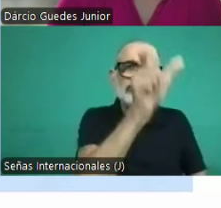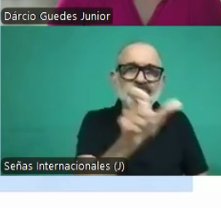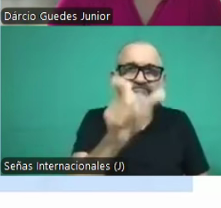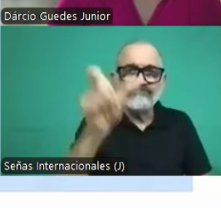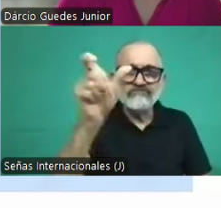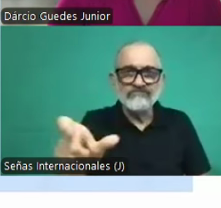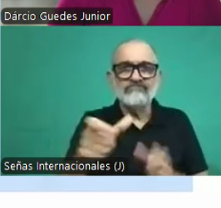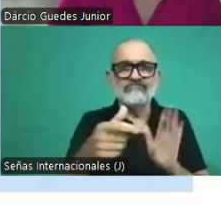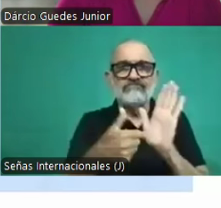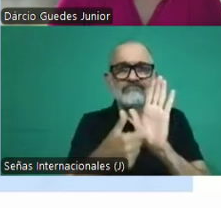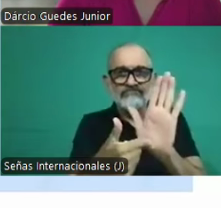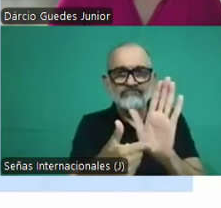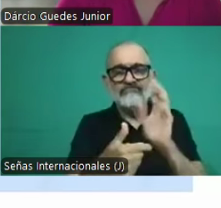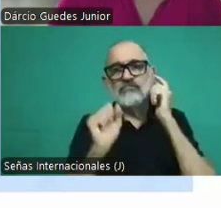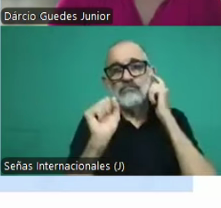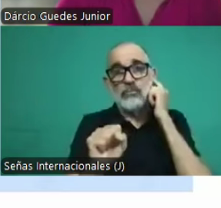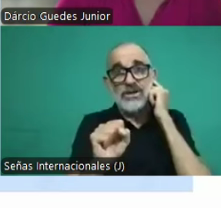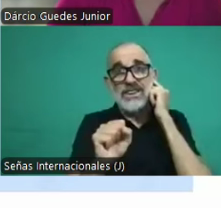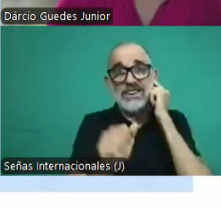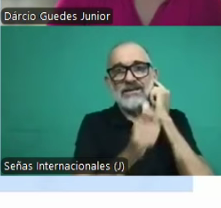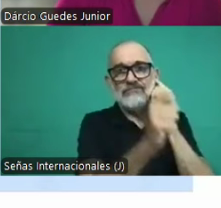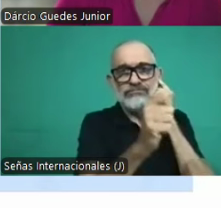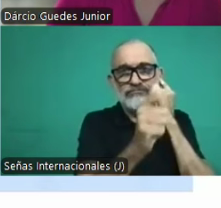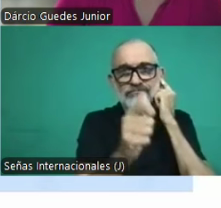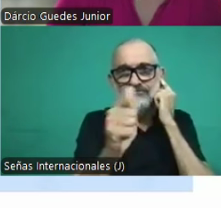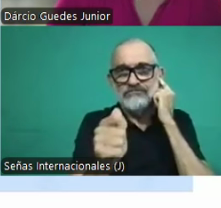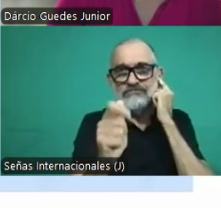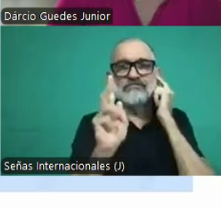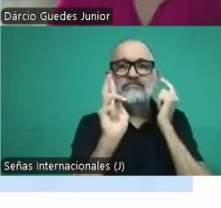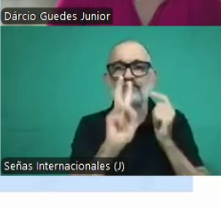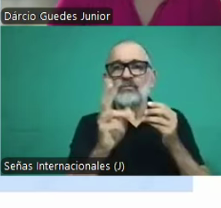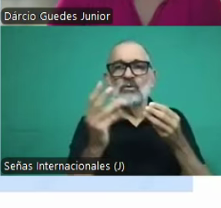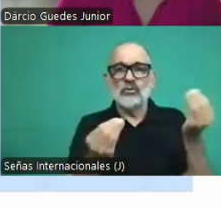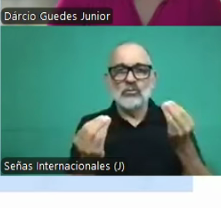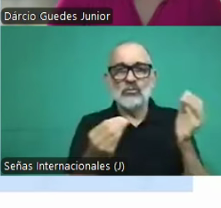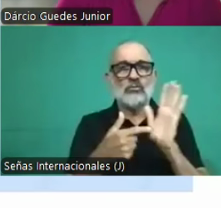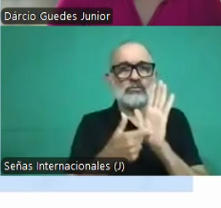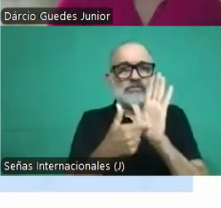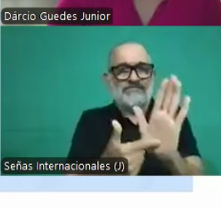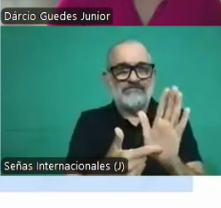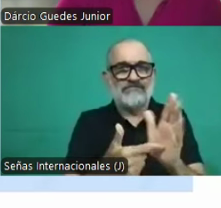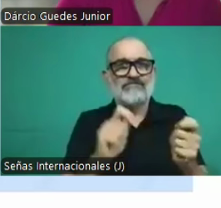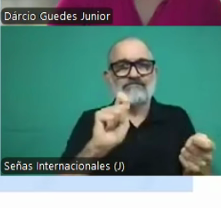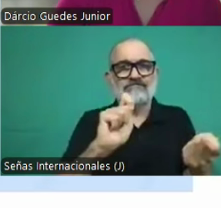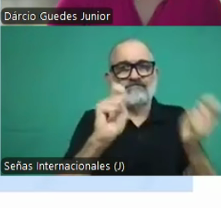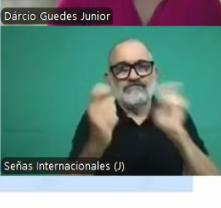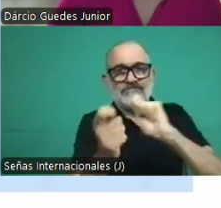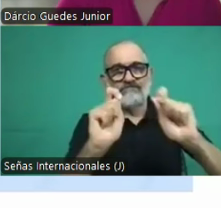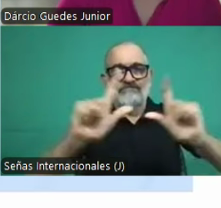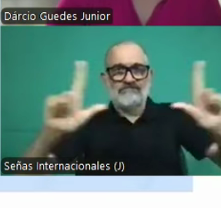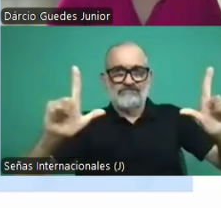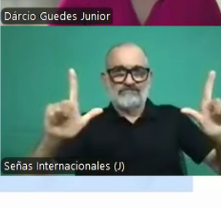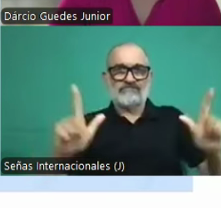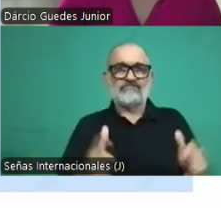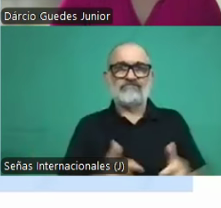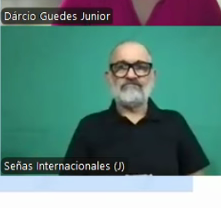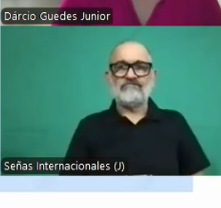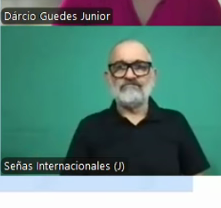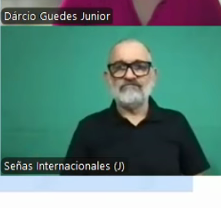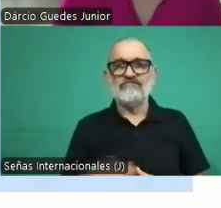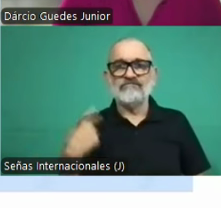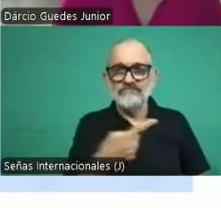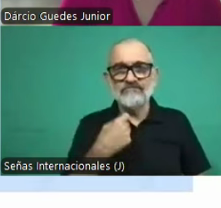eh, estaba tratando de convertir la otra pantalla, pero bueno, no I was importa. trying to share the other screen, but no Hemos matter. producido un We fact have sheet